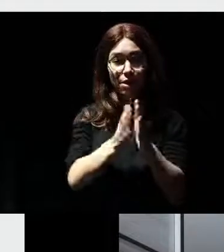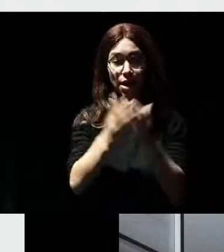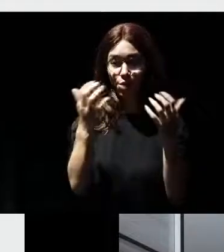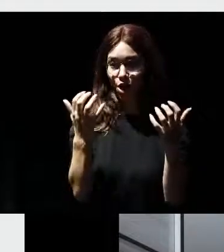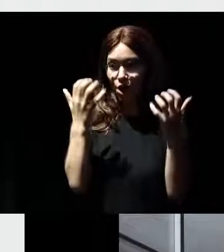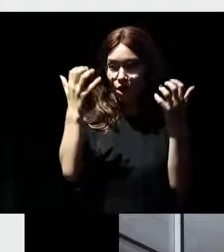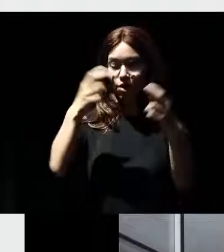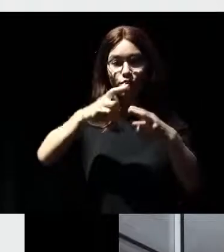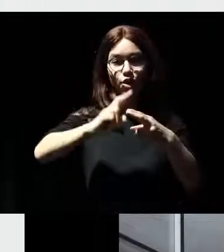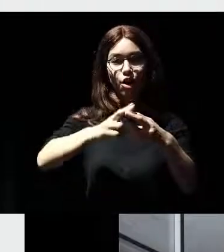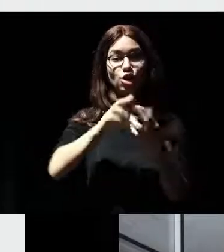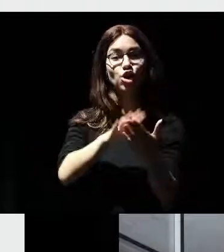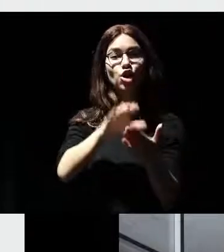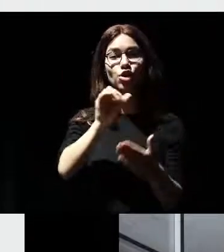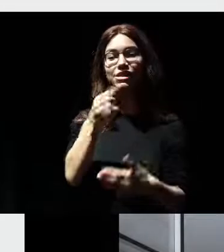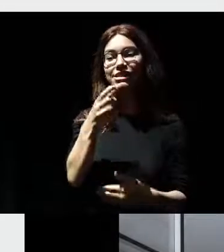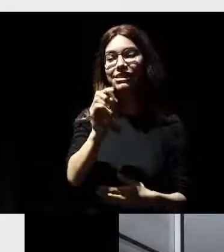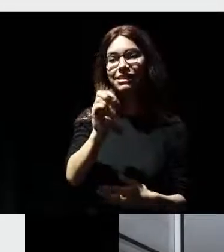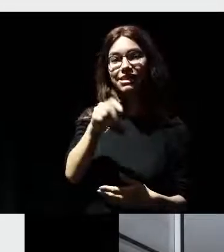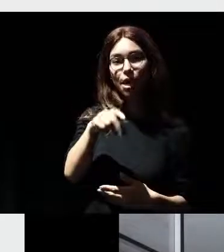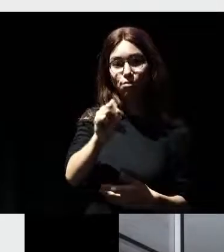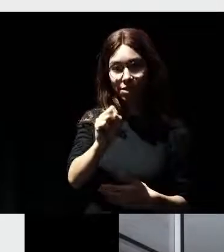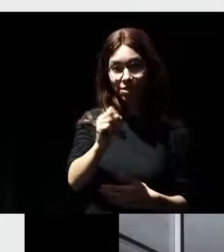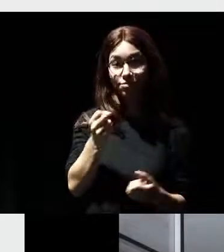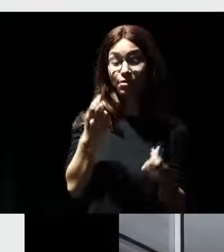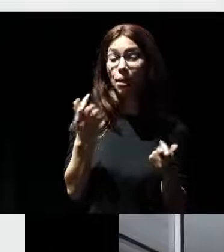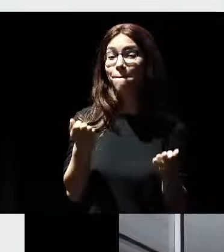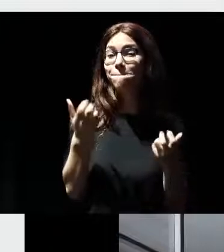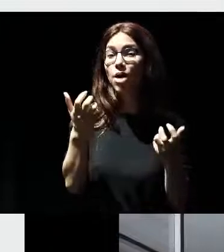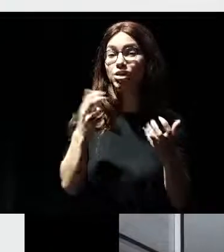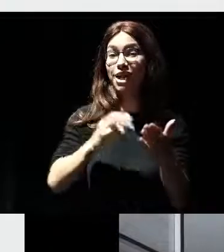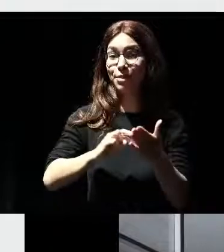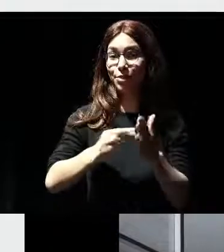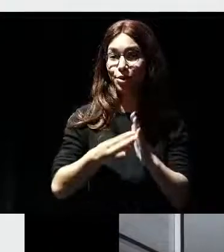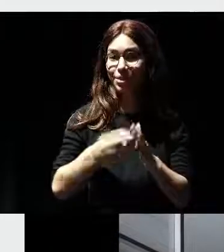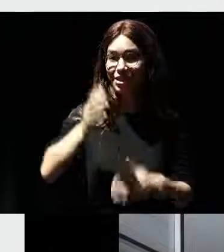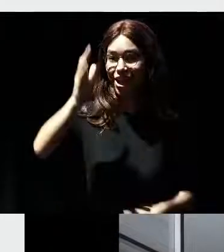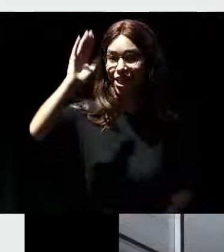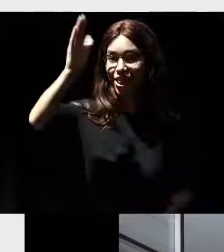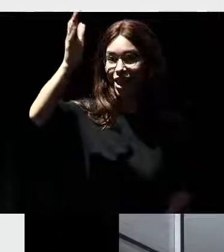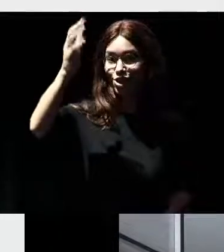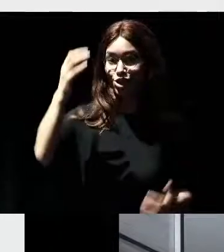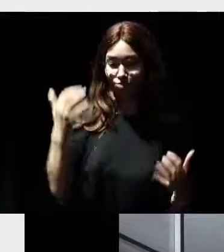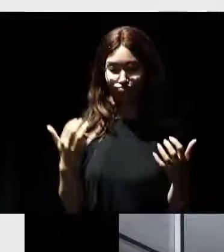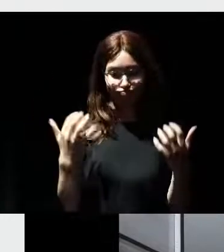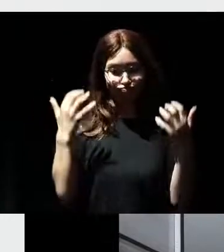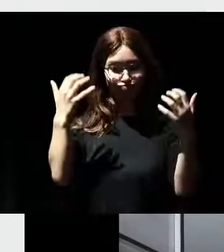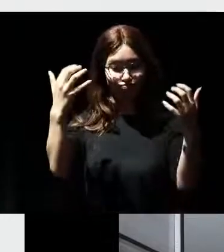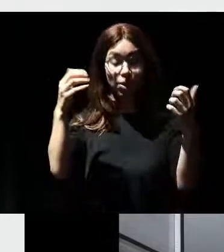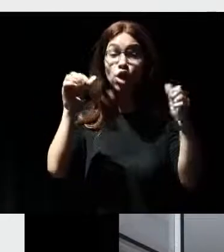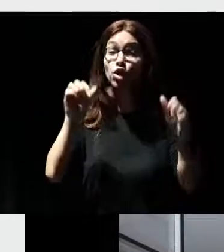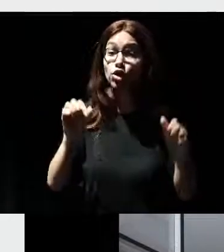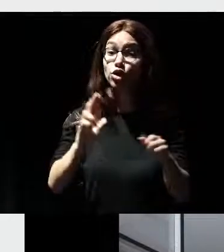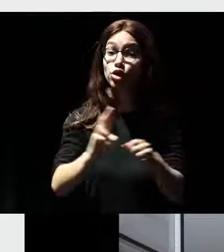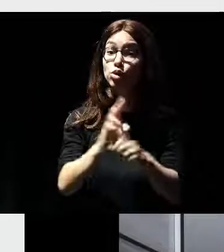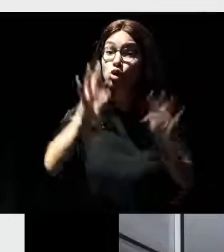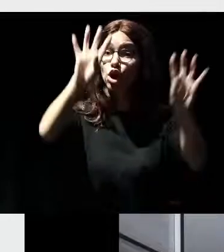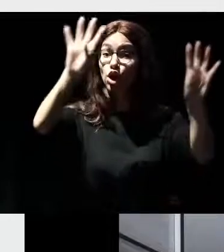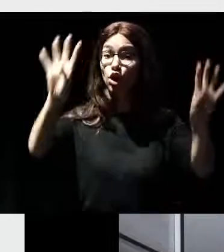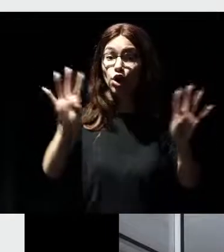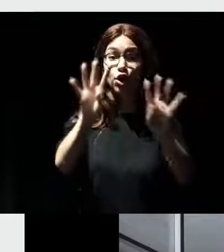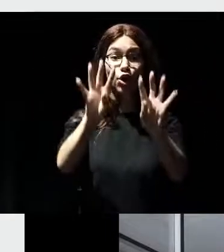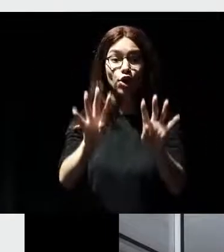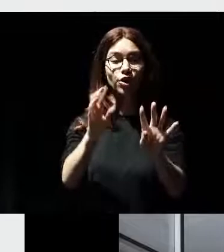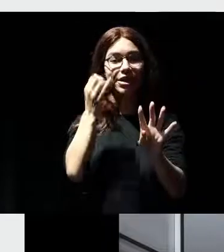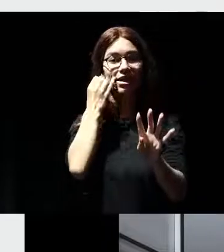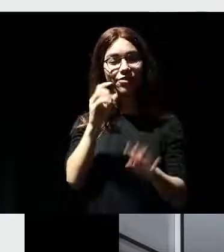called the Learning Steps, which is a multi-purpose lecture hall that can be curtained off if it needs to have